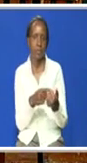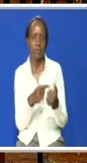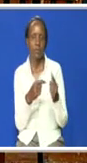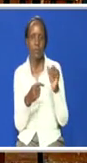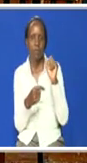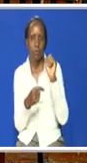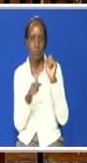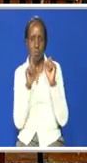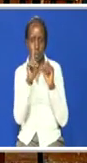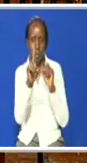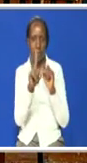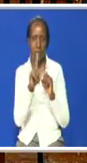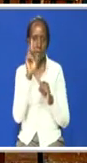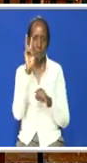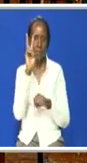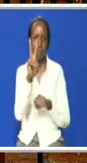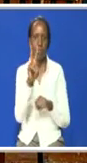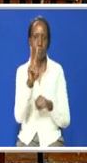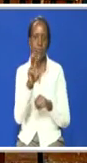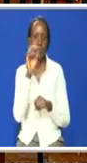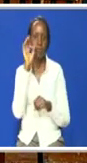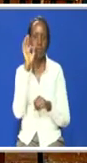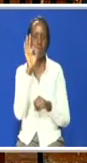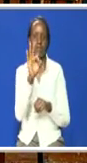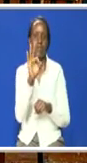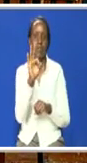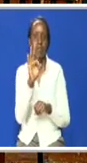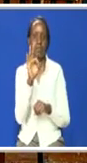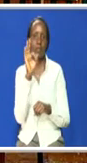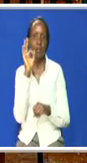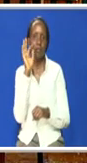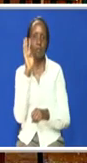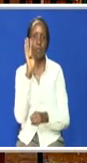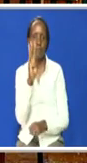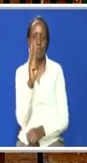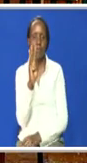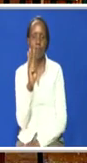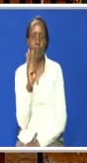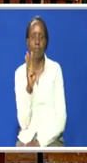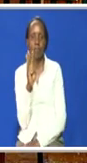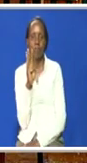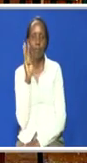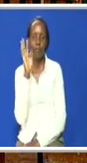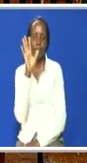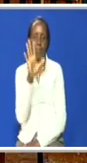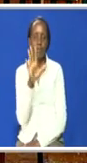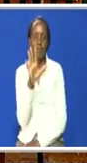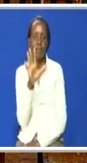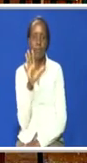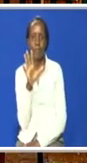One, two, three, four,